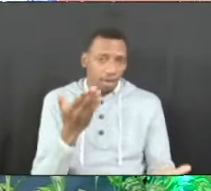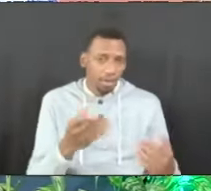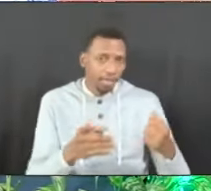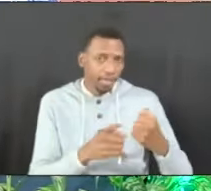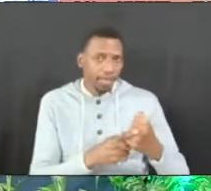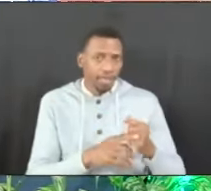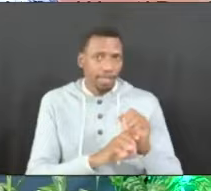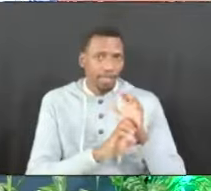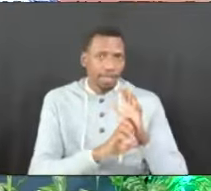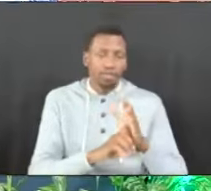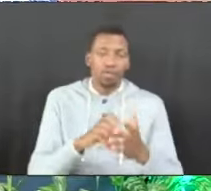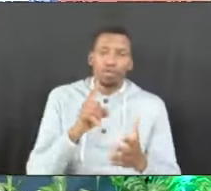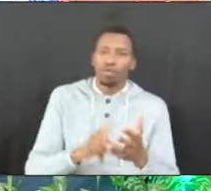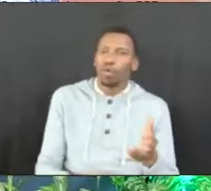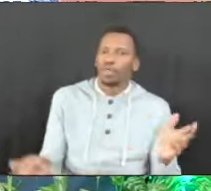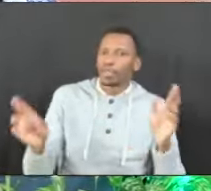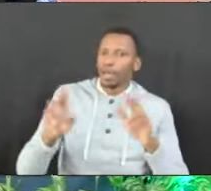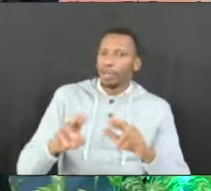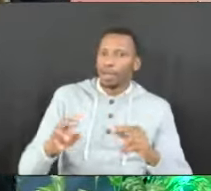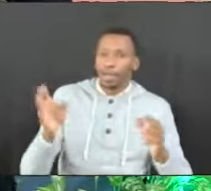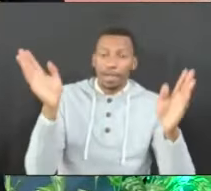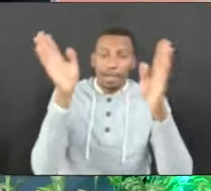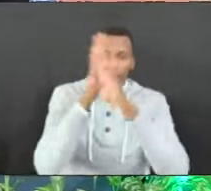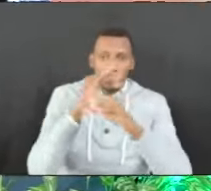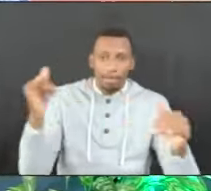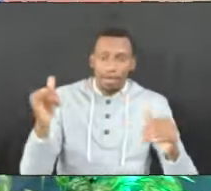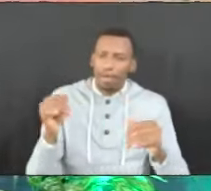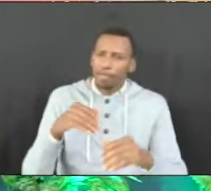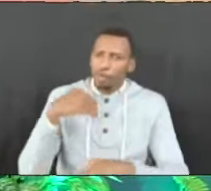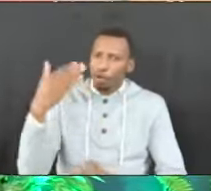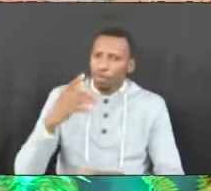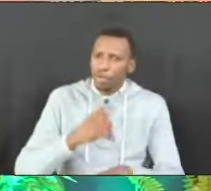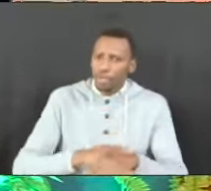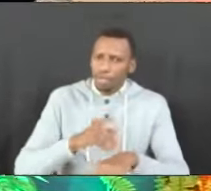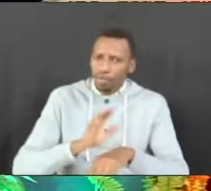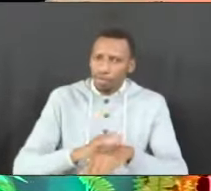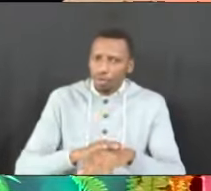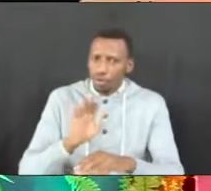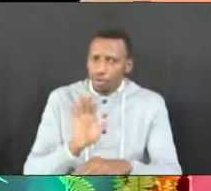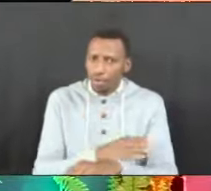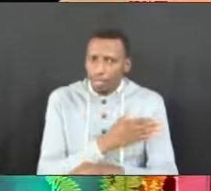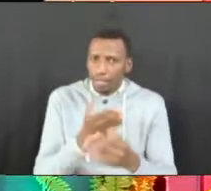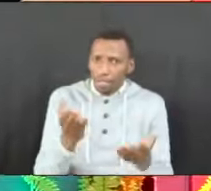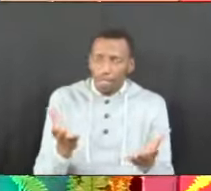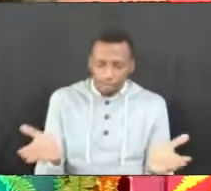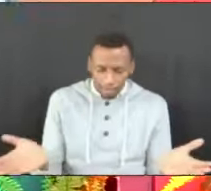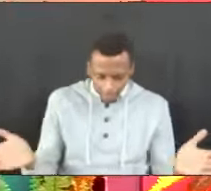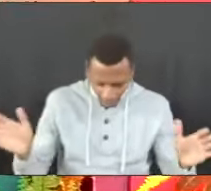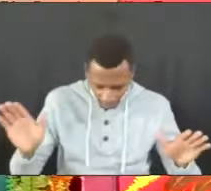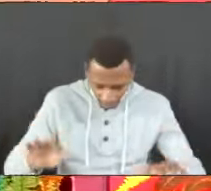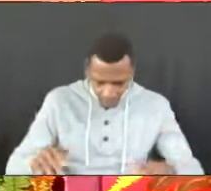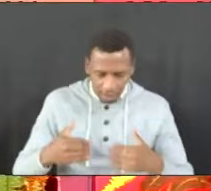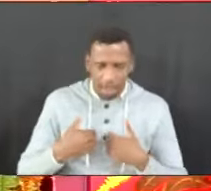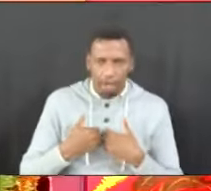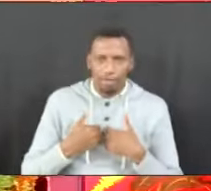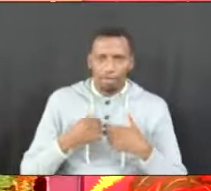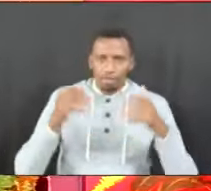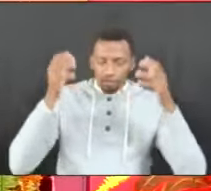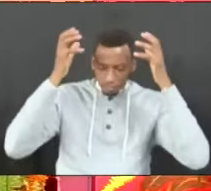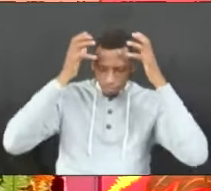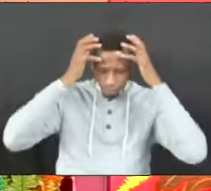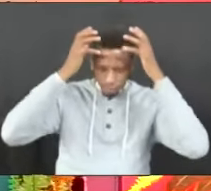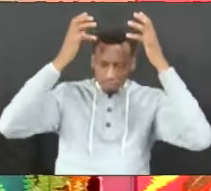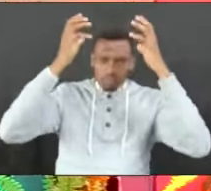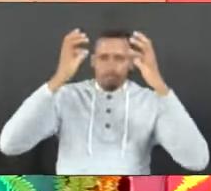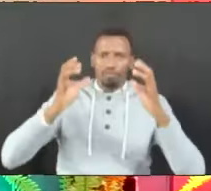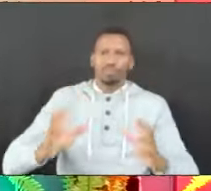what happens in heaven. Every time good singing happens, there is a falling down, a laying down of crowns,